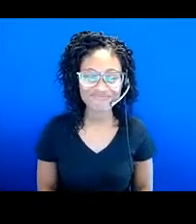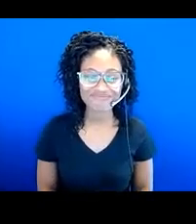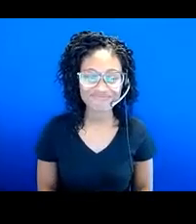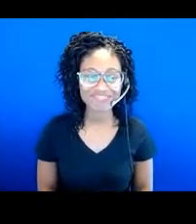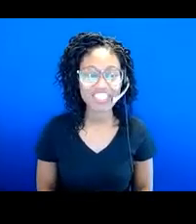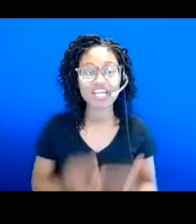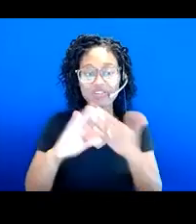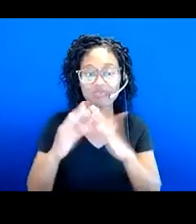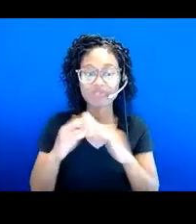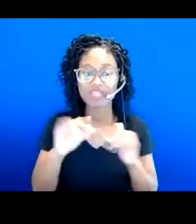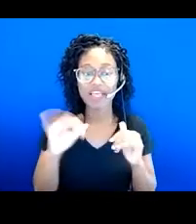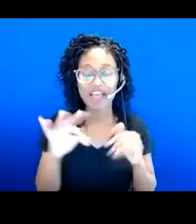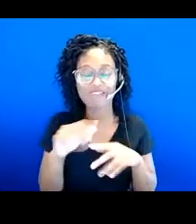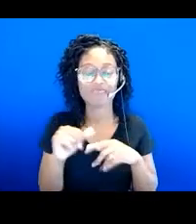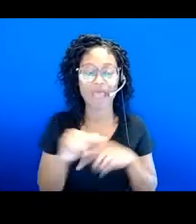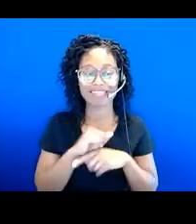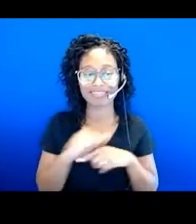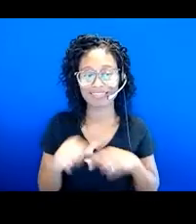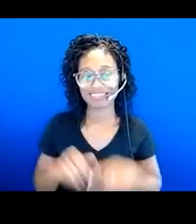Communities of practice.